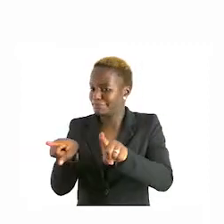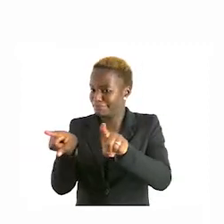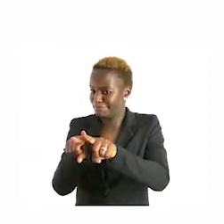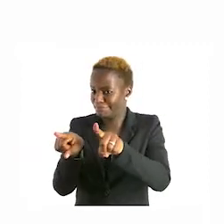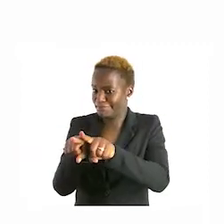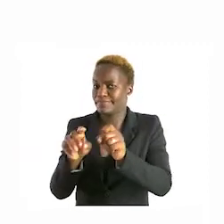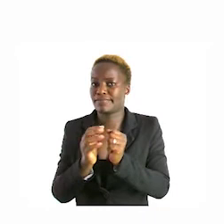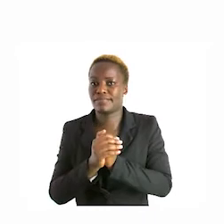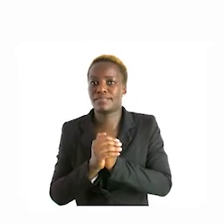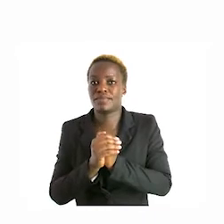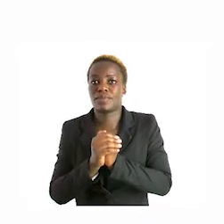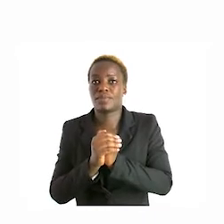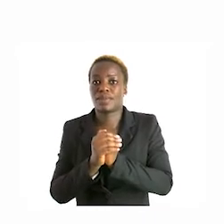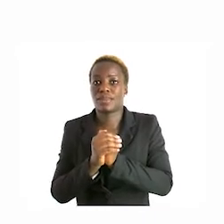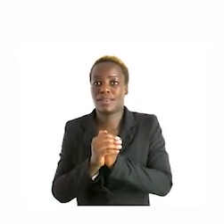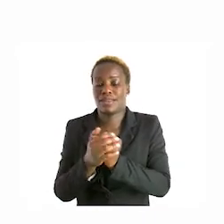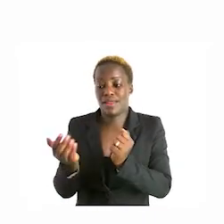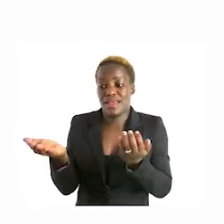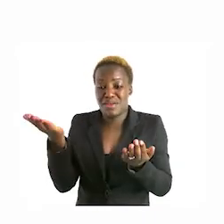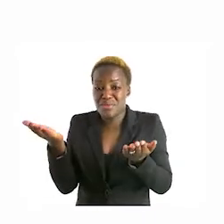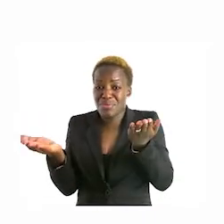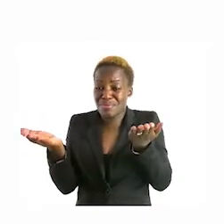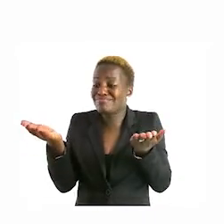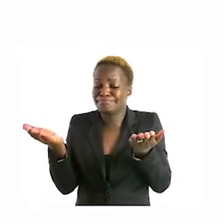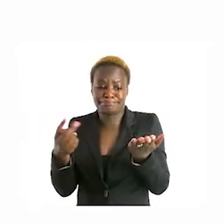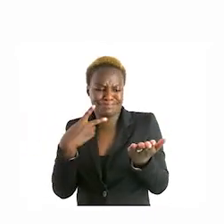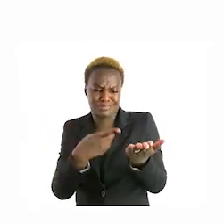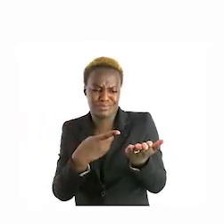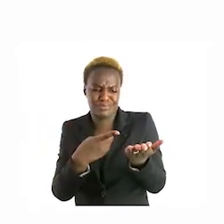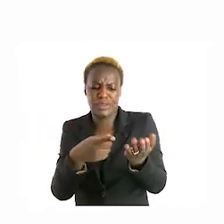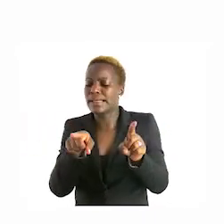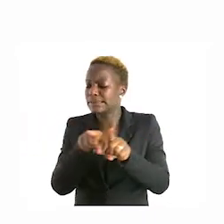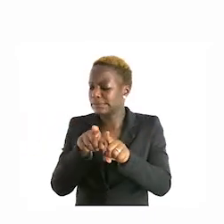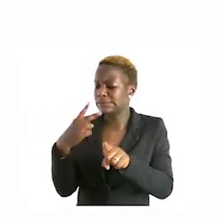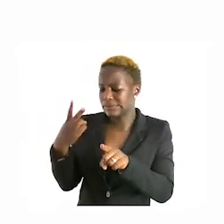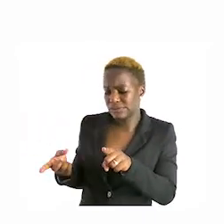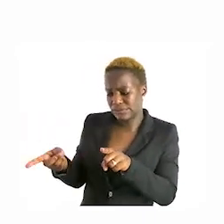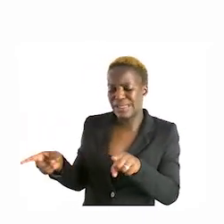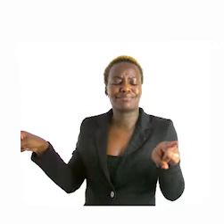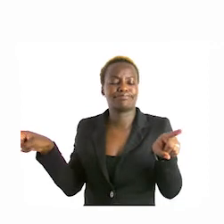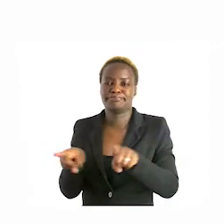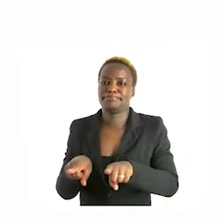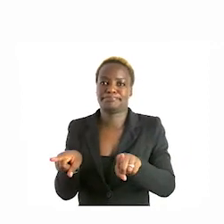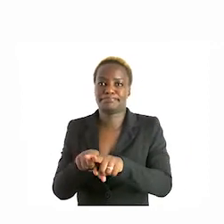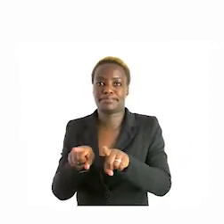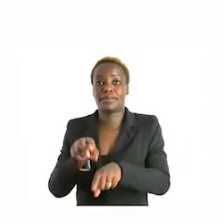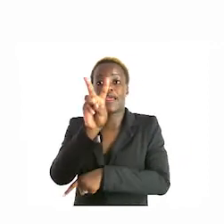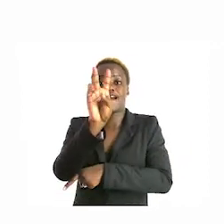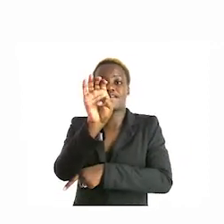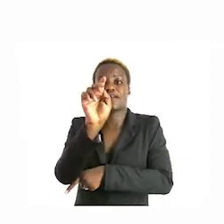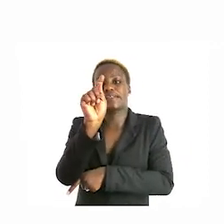right. If one side, the other side should look exactly the same as the other one. That line there, we call it the vertical